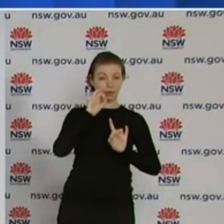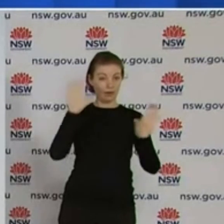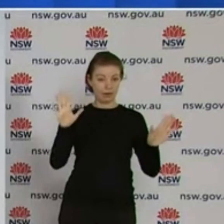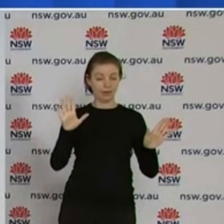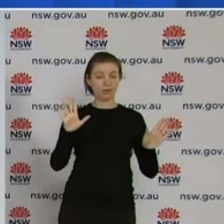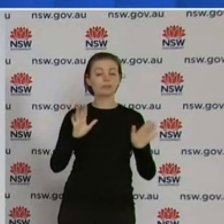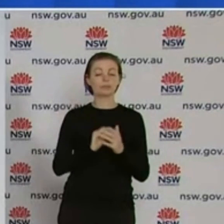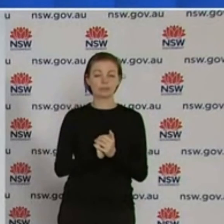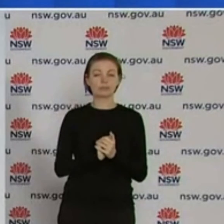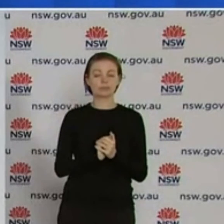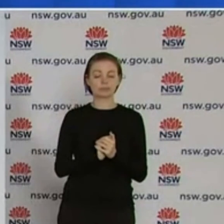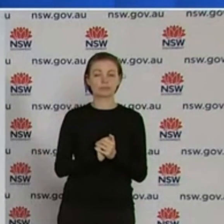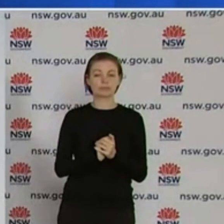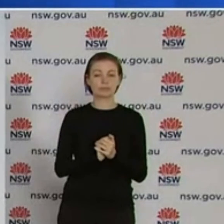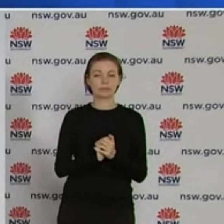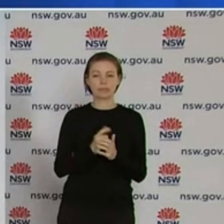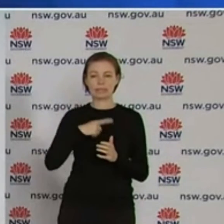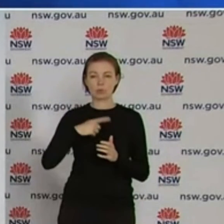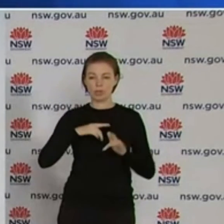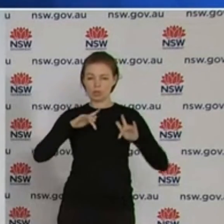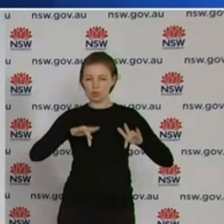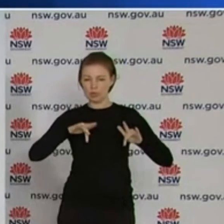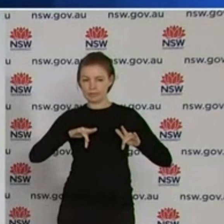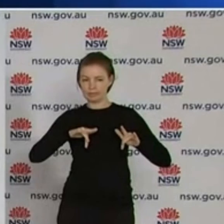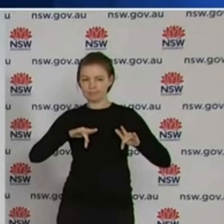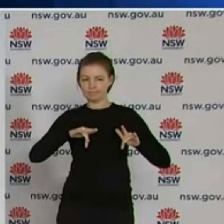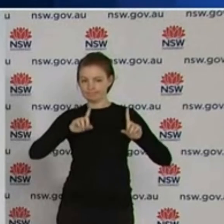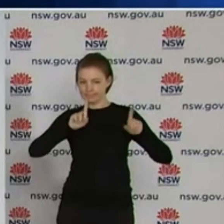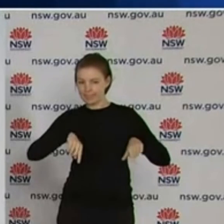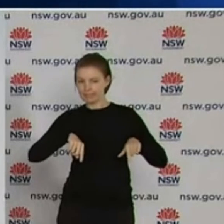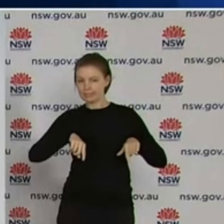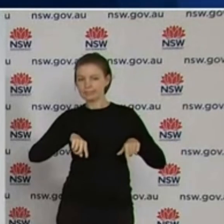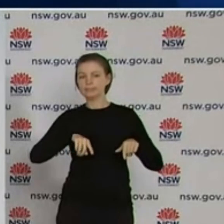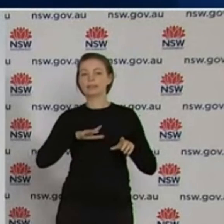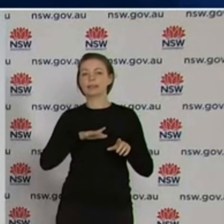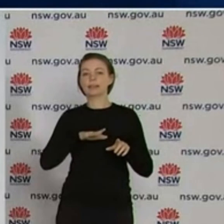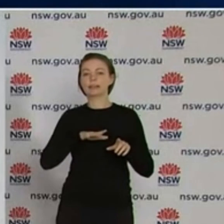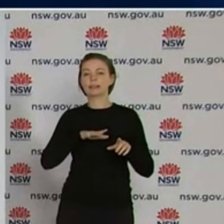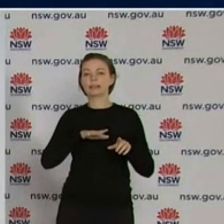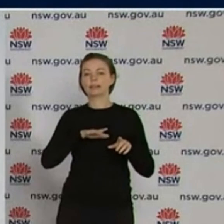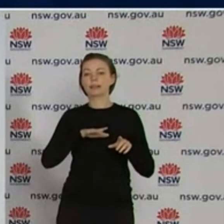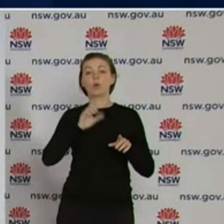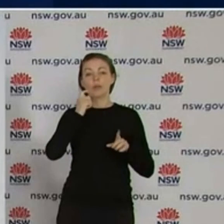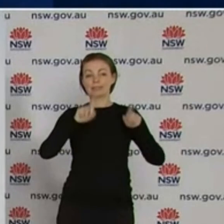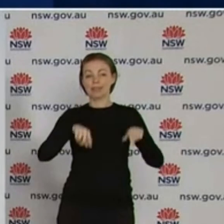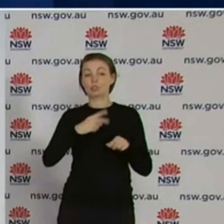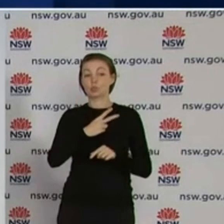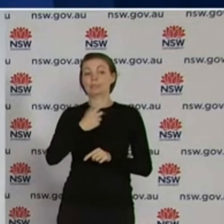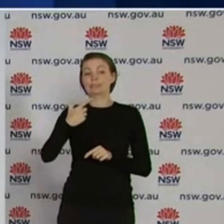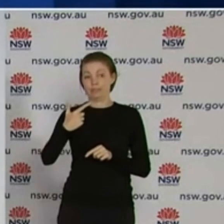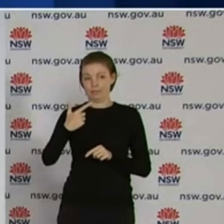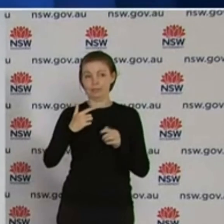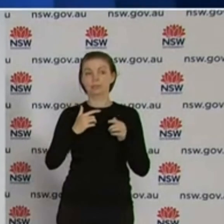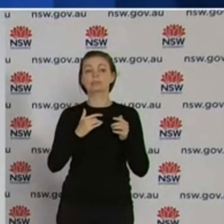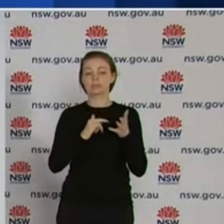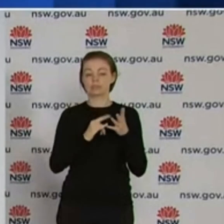possible. So that's why we've delayed the implementation till the 27th, so Monday week, and Health will ensure it puts out a COVID